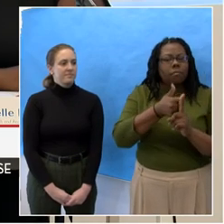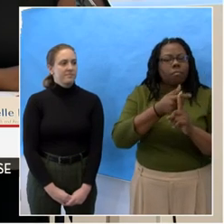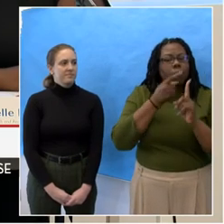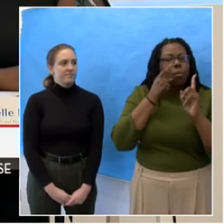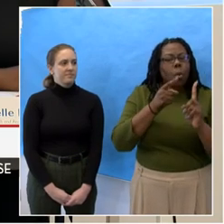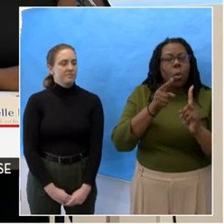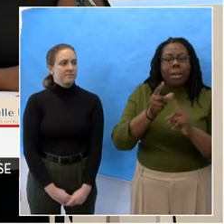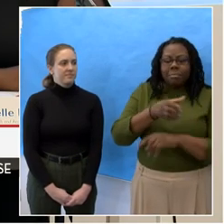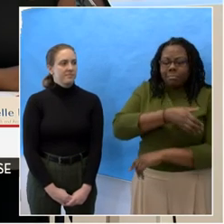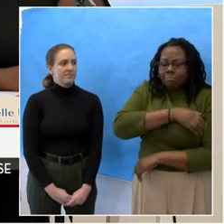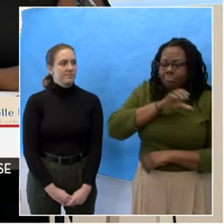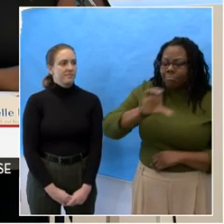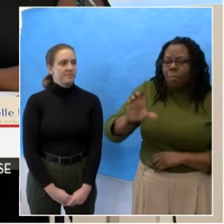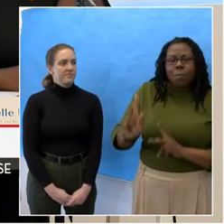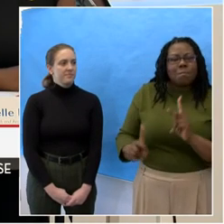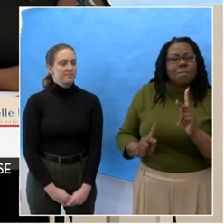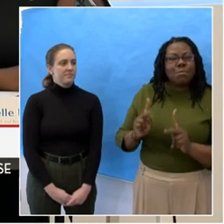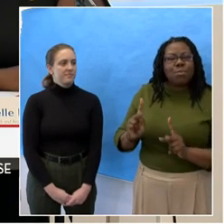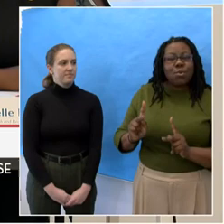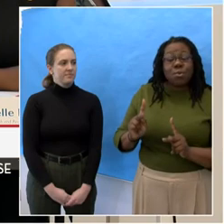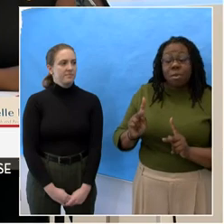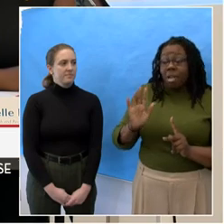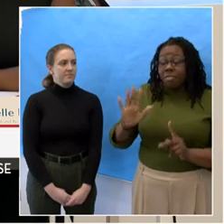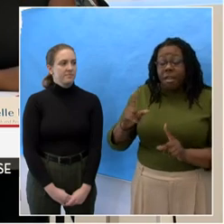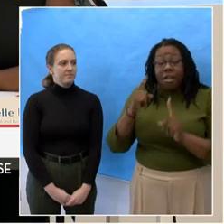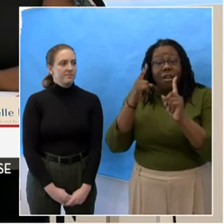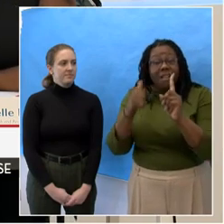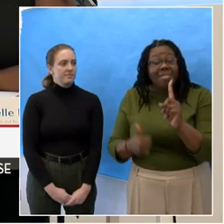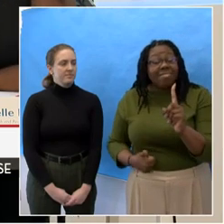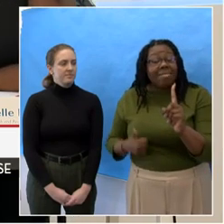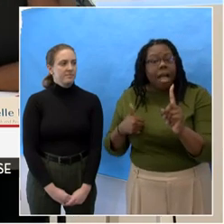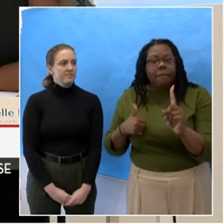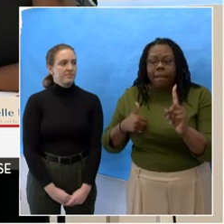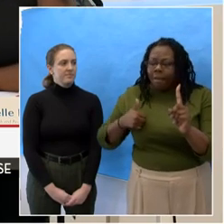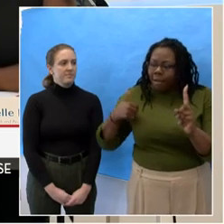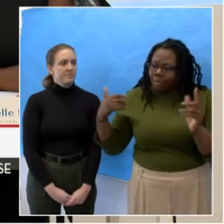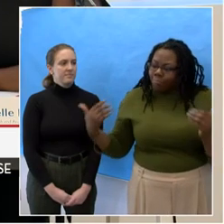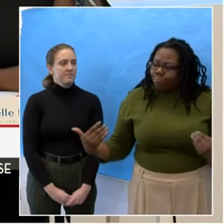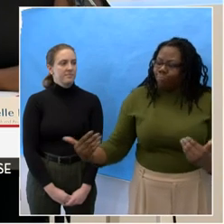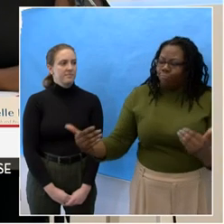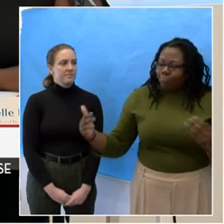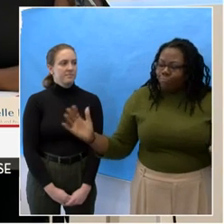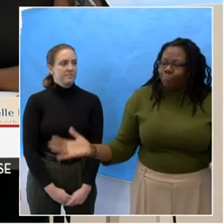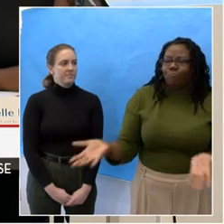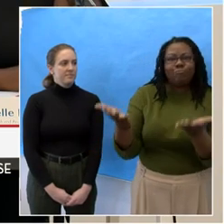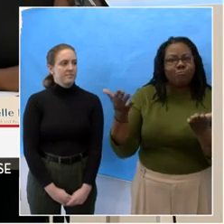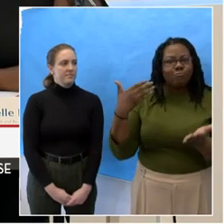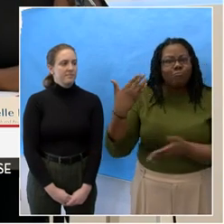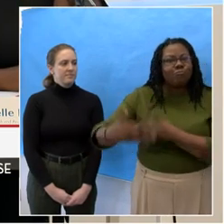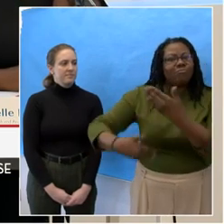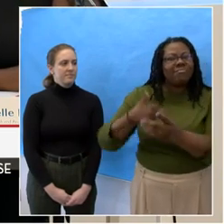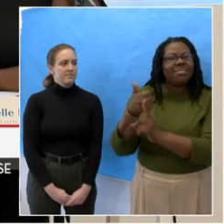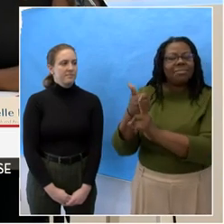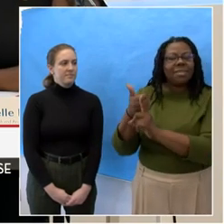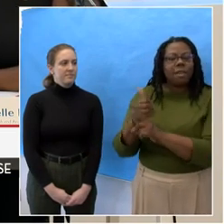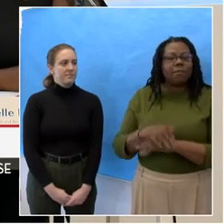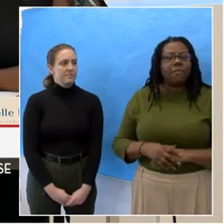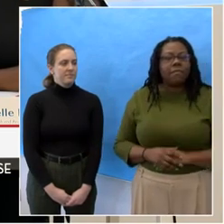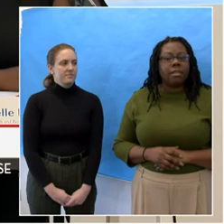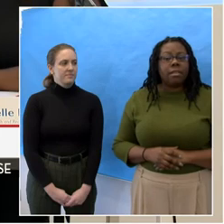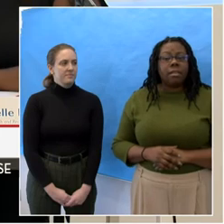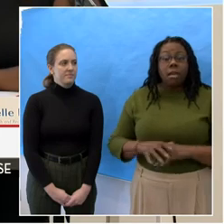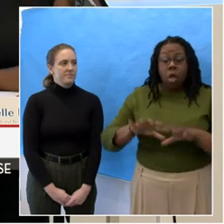choosing. It's about enabling DC students to be able to fluently navigate the world around